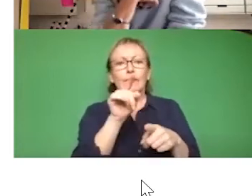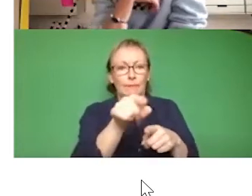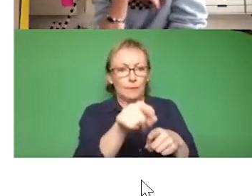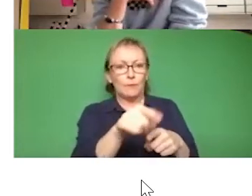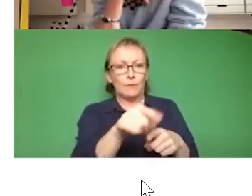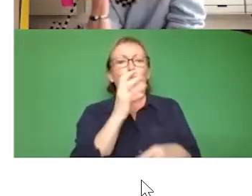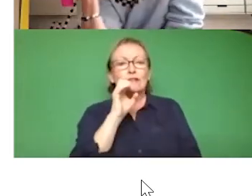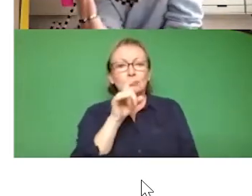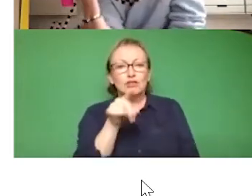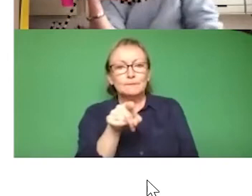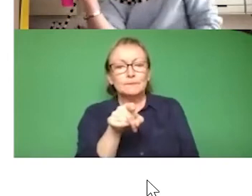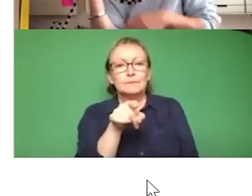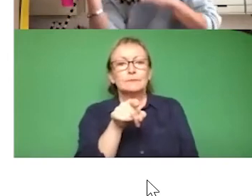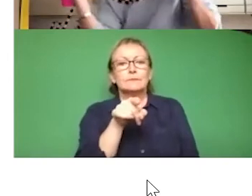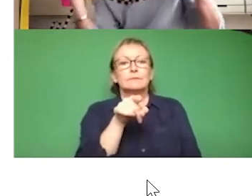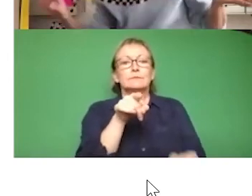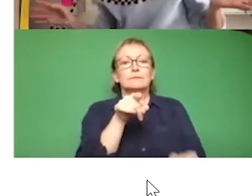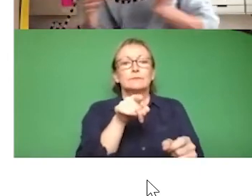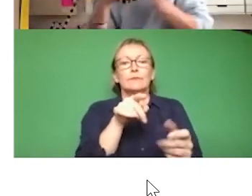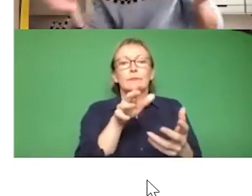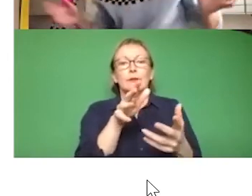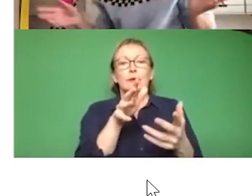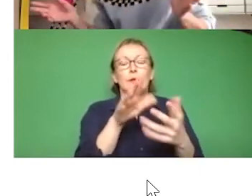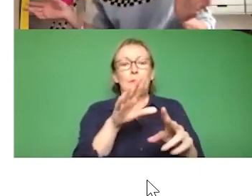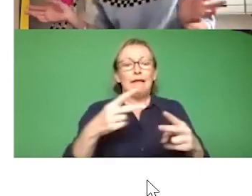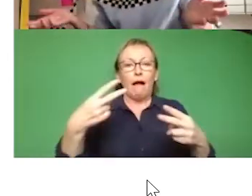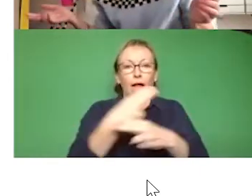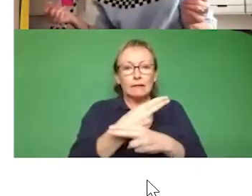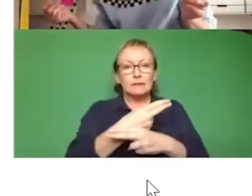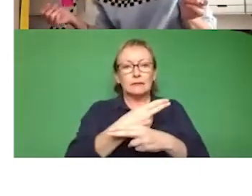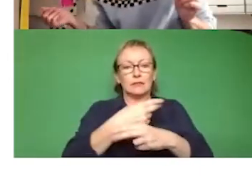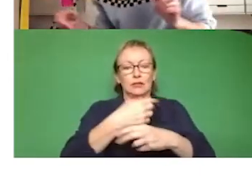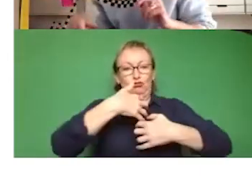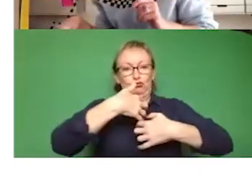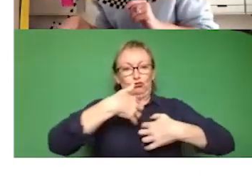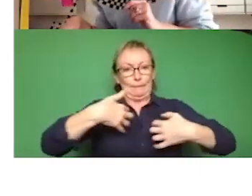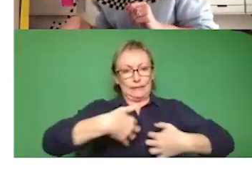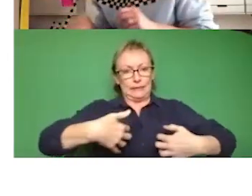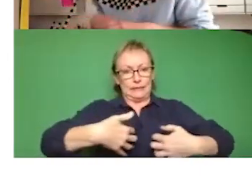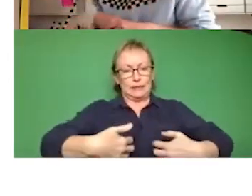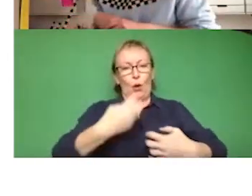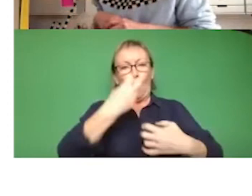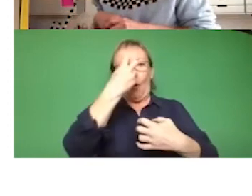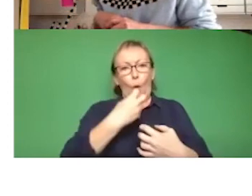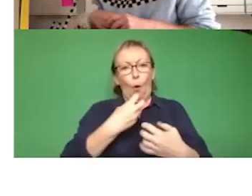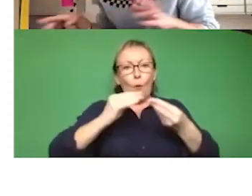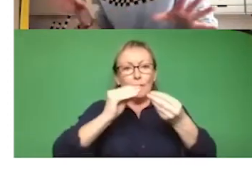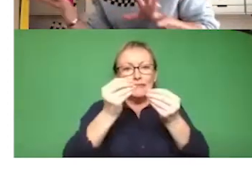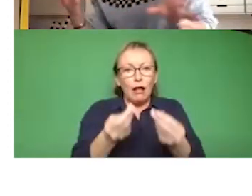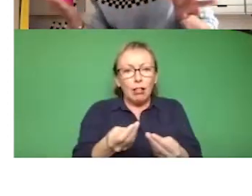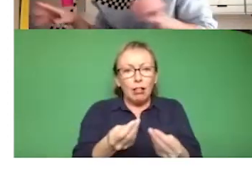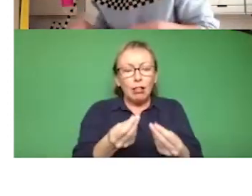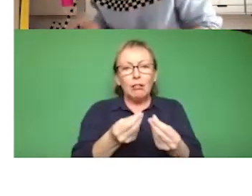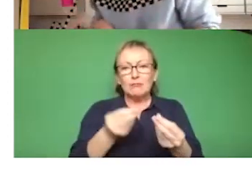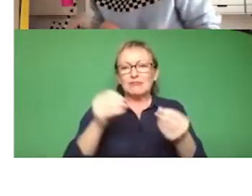It's that one. This one's a little tight fitting thing, so we've cut it up and striped it using other old fabrics that we had remnants of, and just